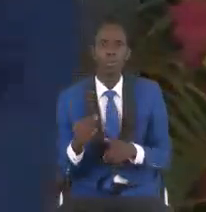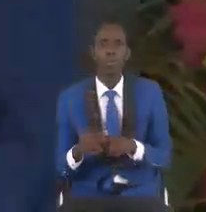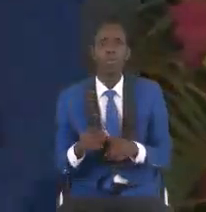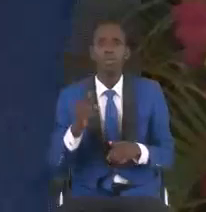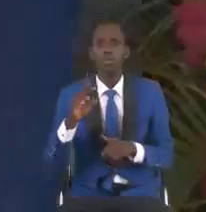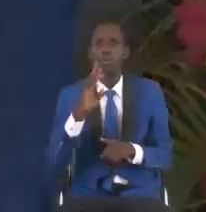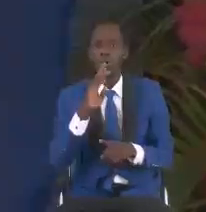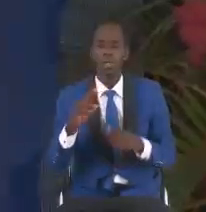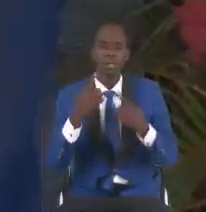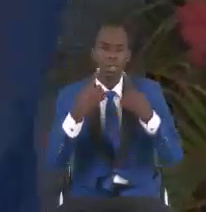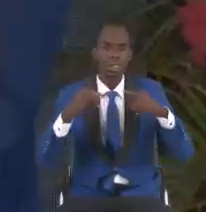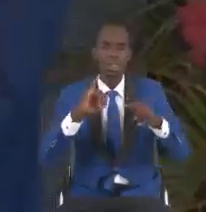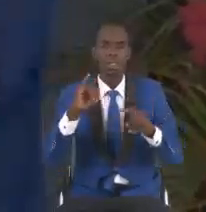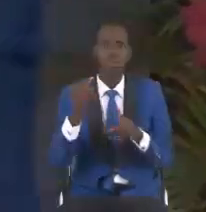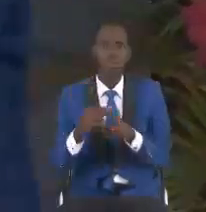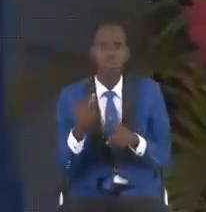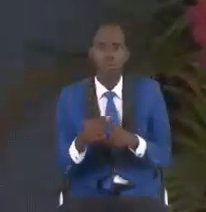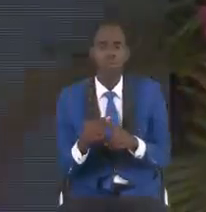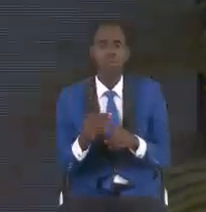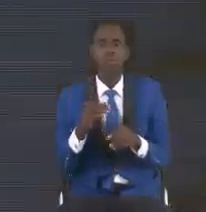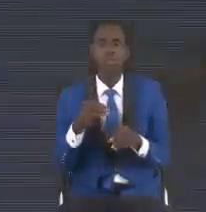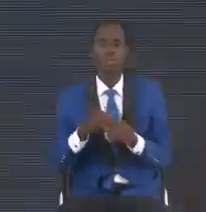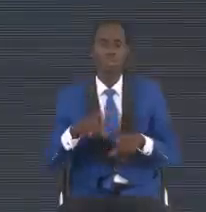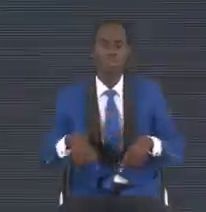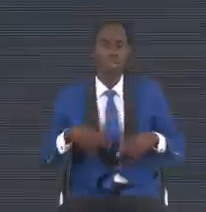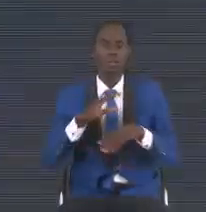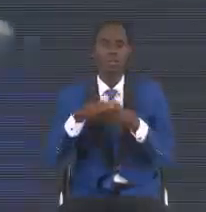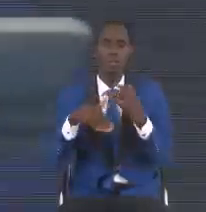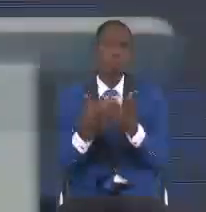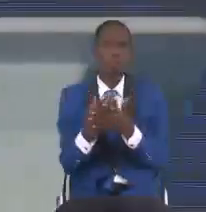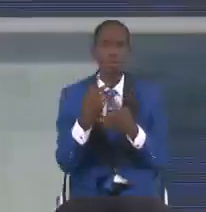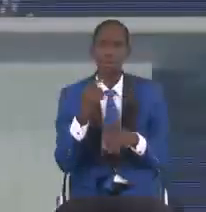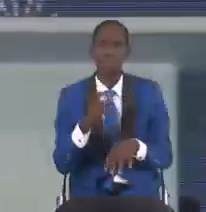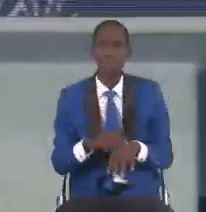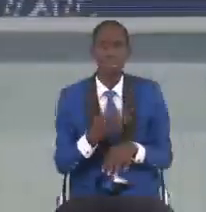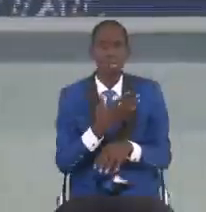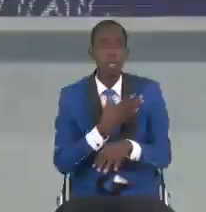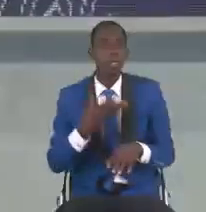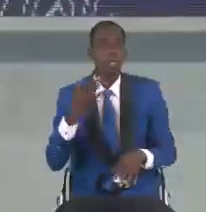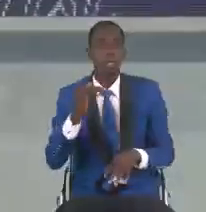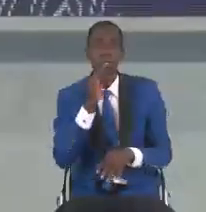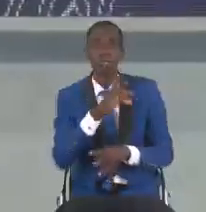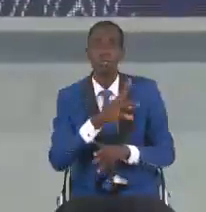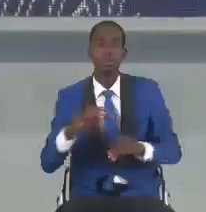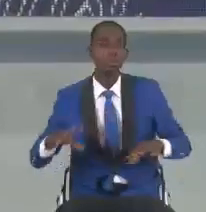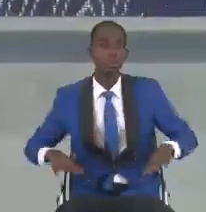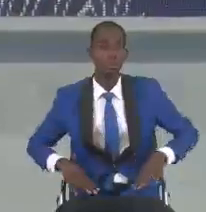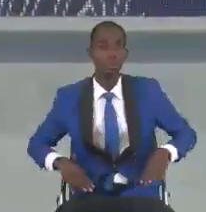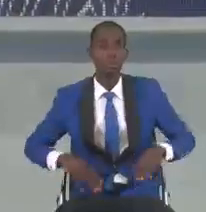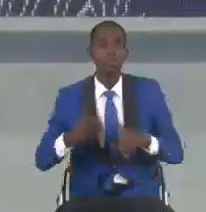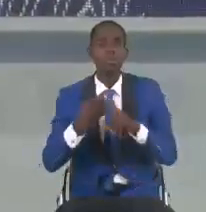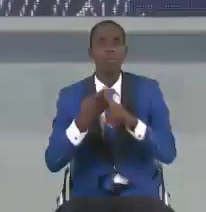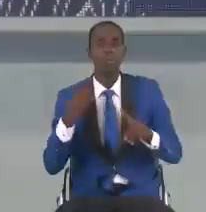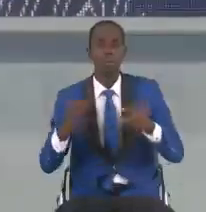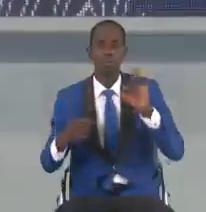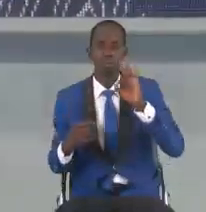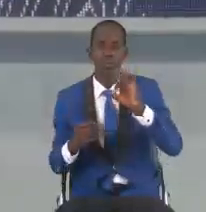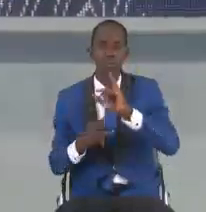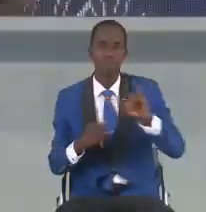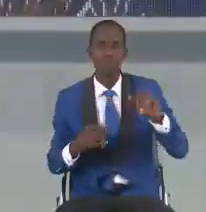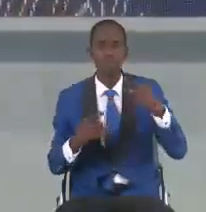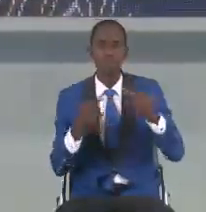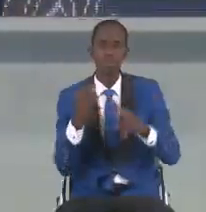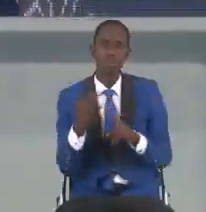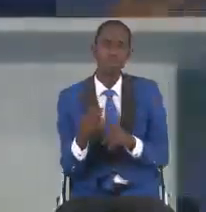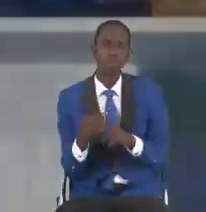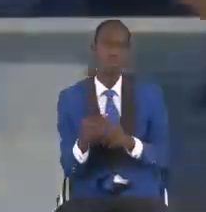declaring the word by your life all the time, and of course, there's no vacation from preaching the word. Many